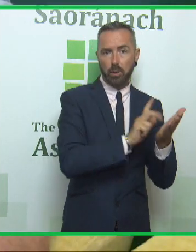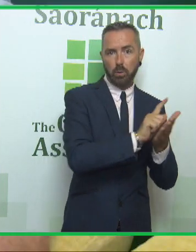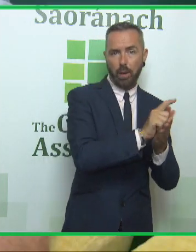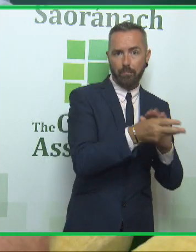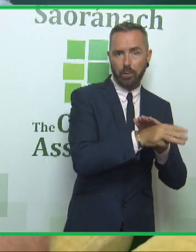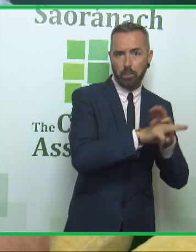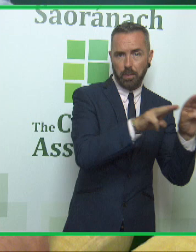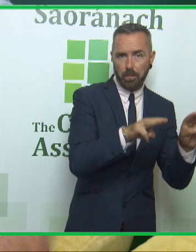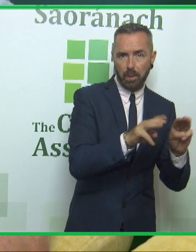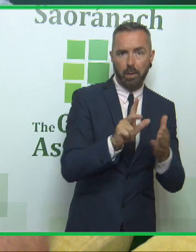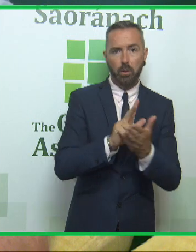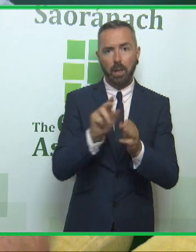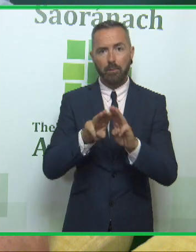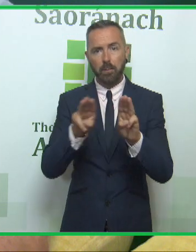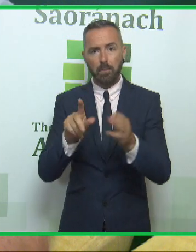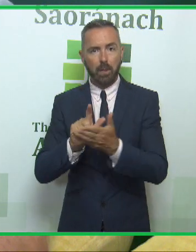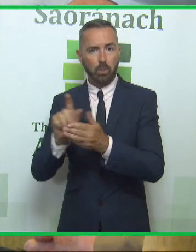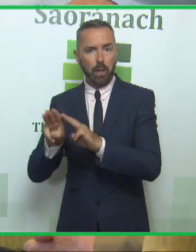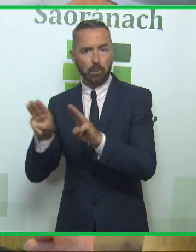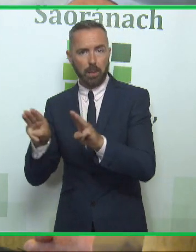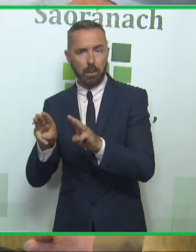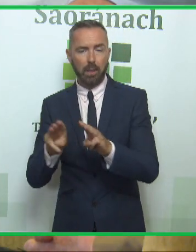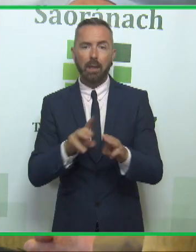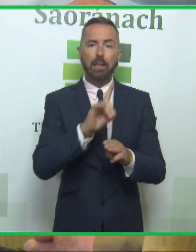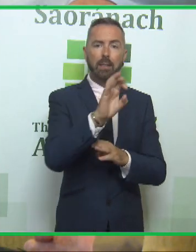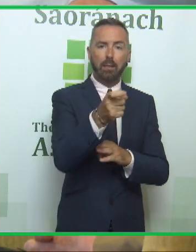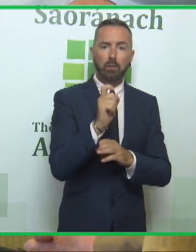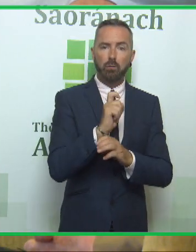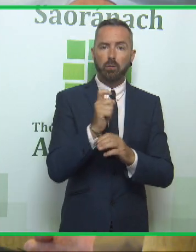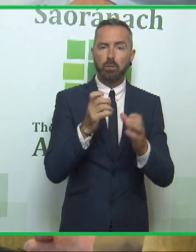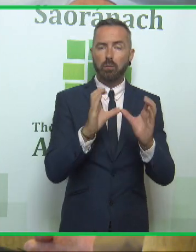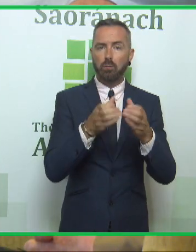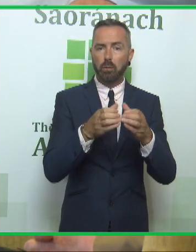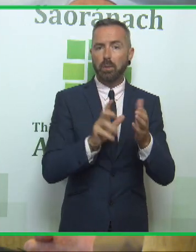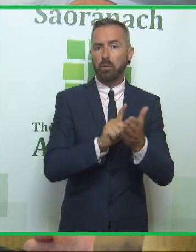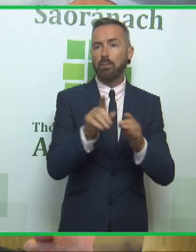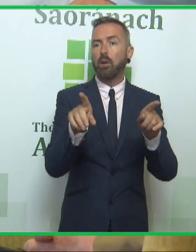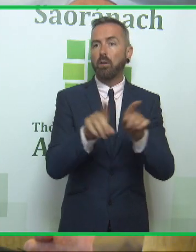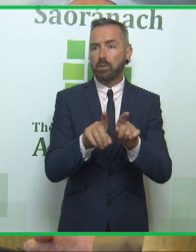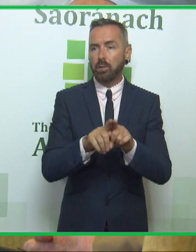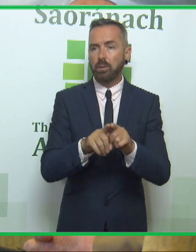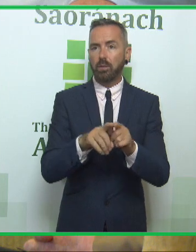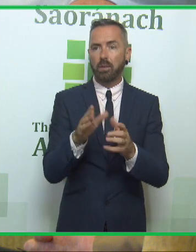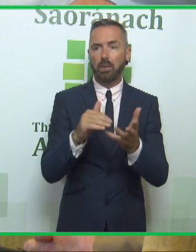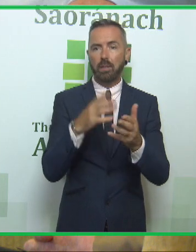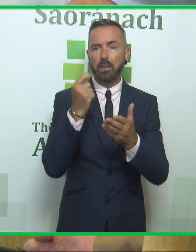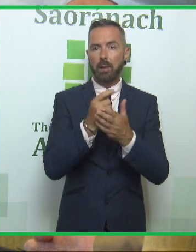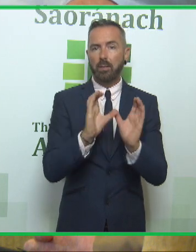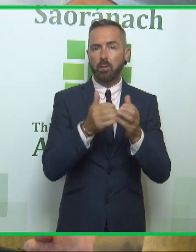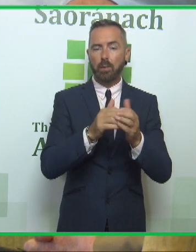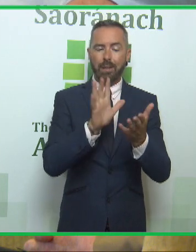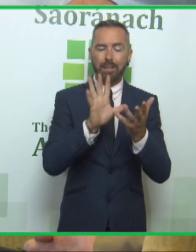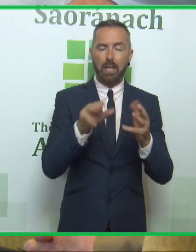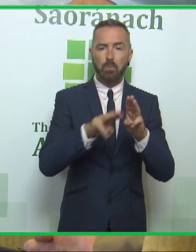have 3 groups of 12 drug-free groups and a detox group of 12 as well. But in the last group that graduated, we had 10 people